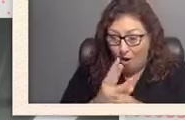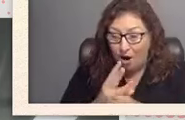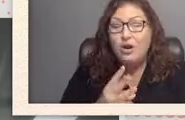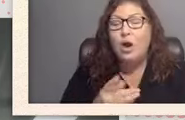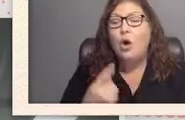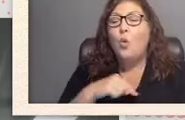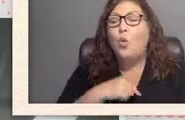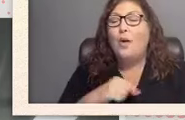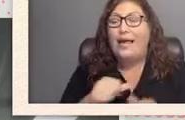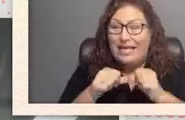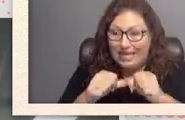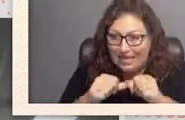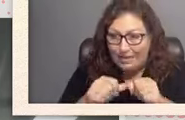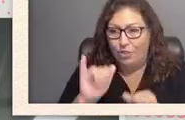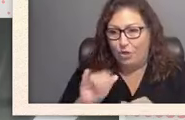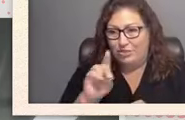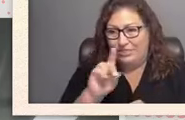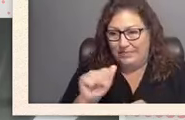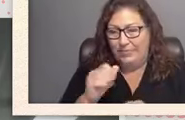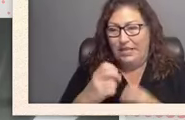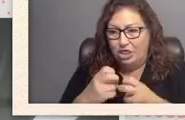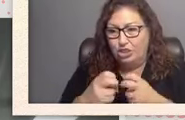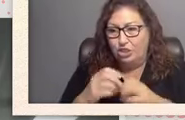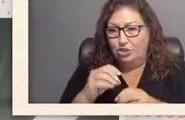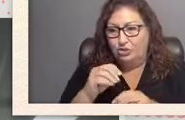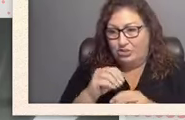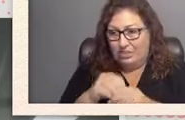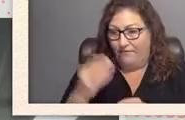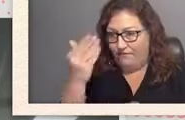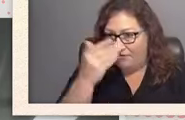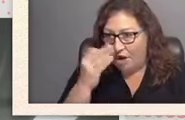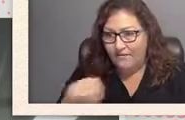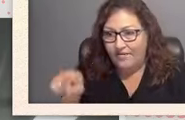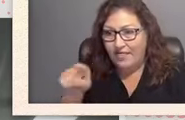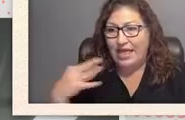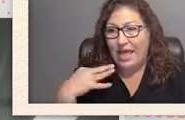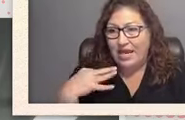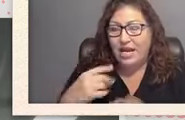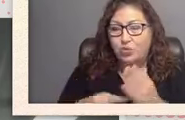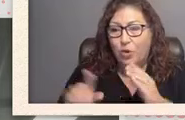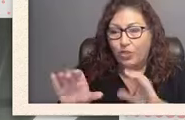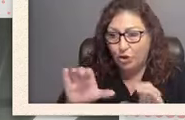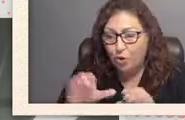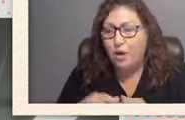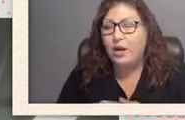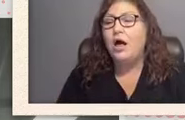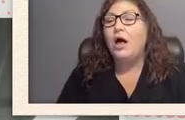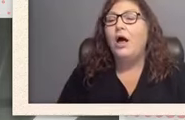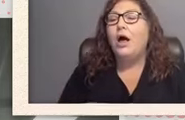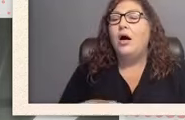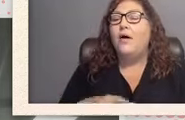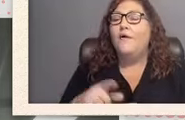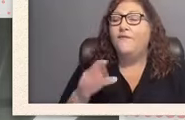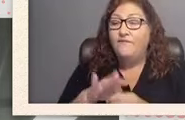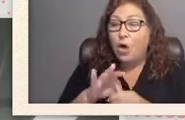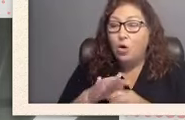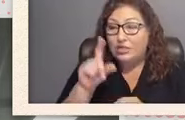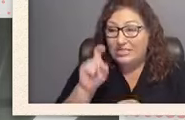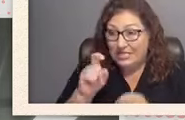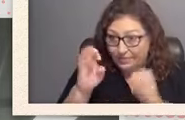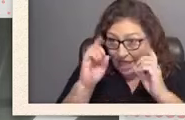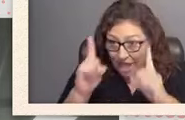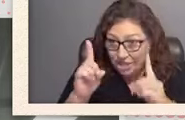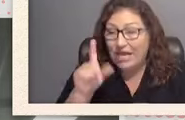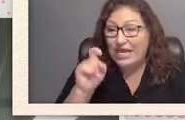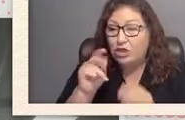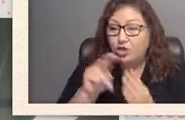these disability issues in the forefront of what candidates are doing. Voters need to be educated. They need to be registered. We